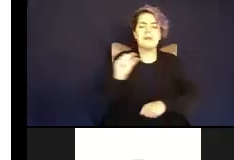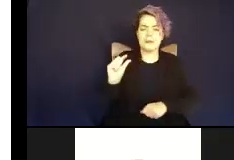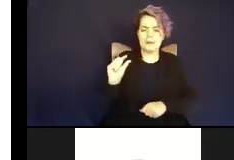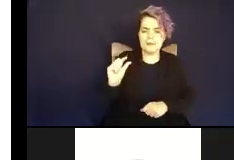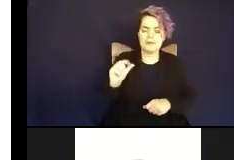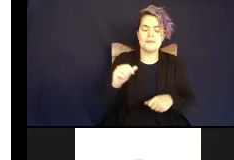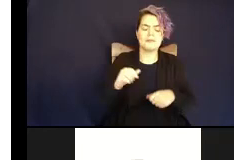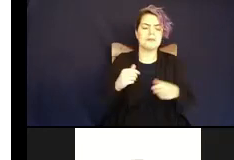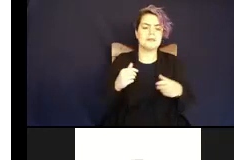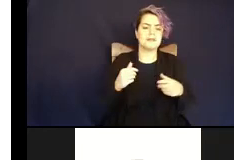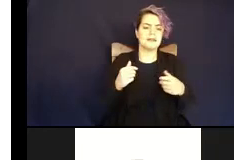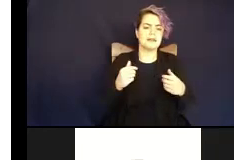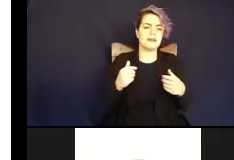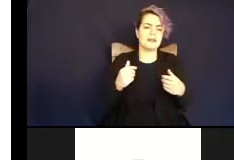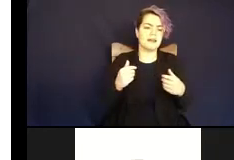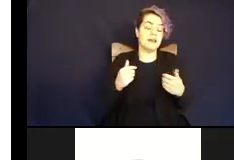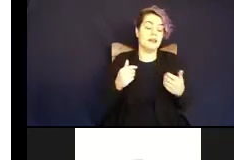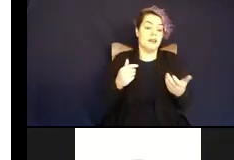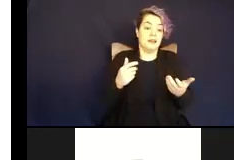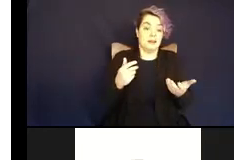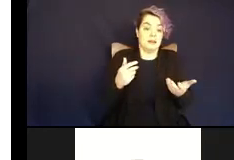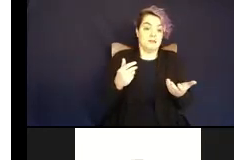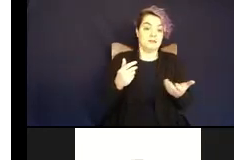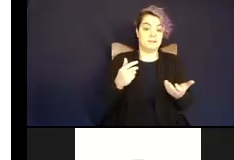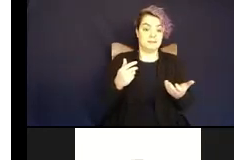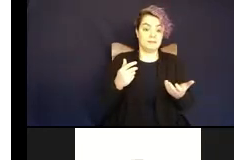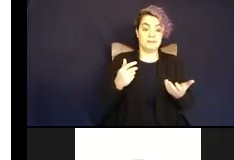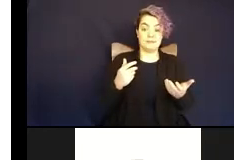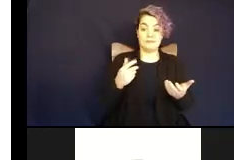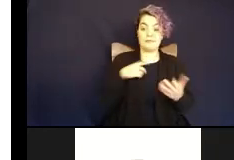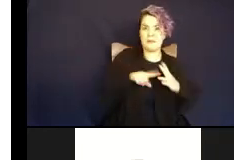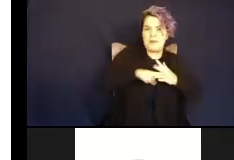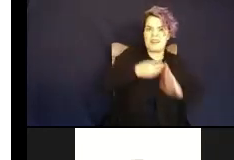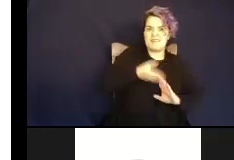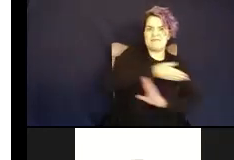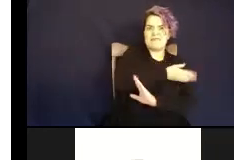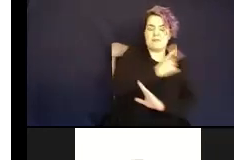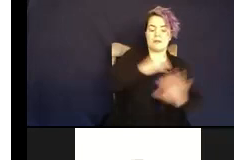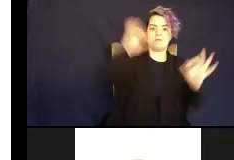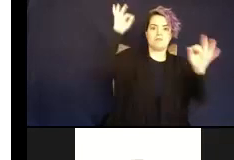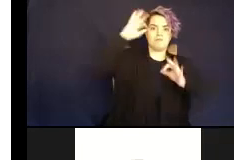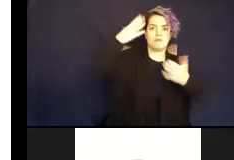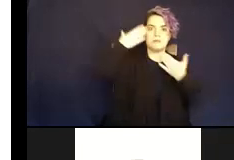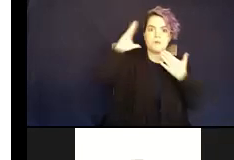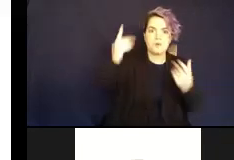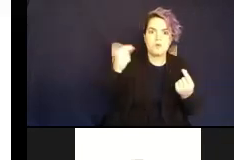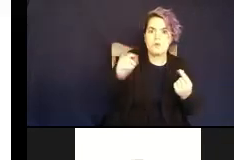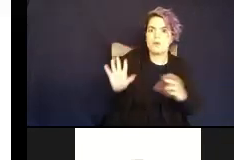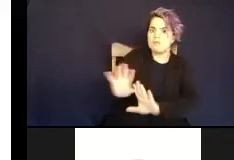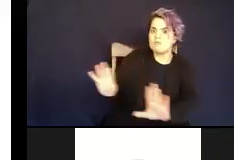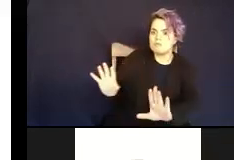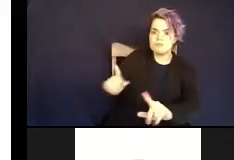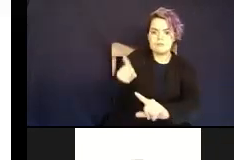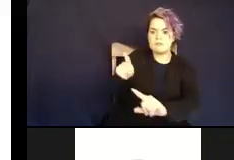because I think nobody knew how to address COVID at the beginning. People couldn't come in to